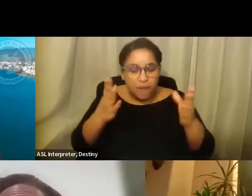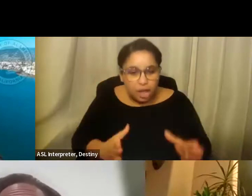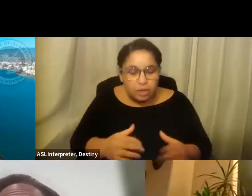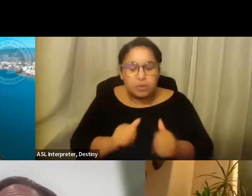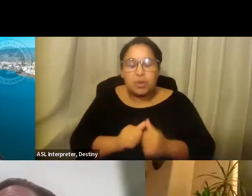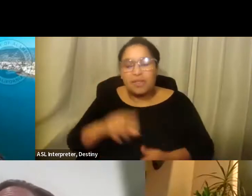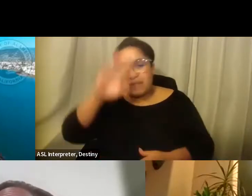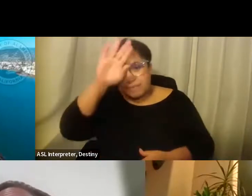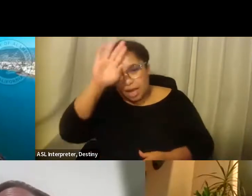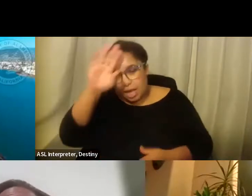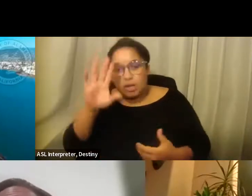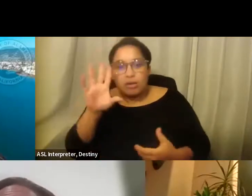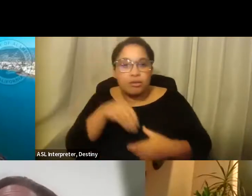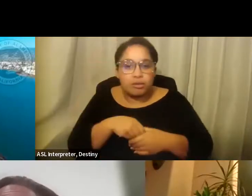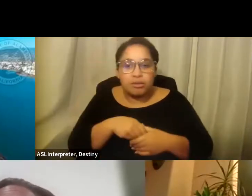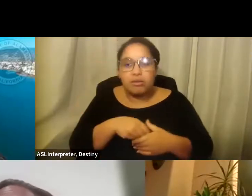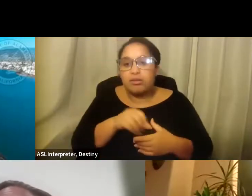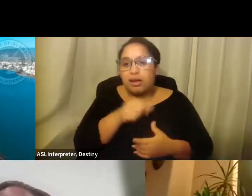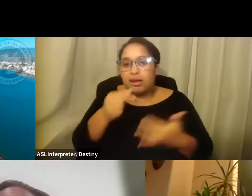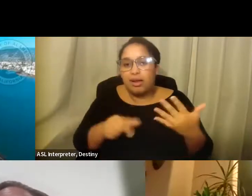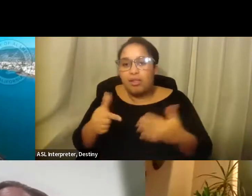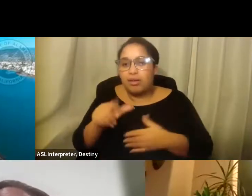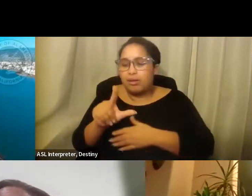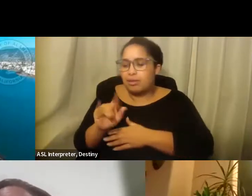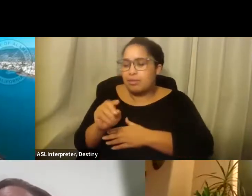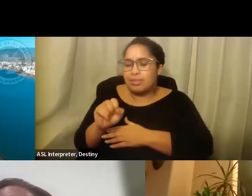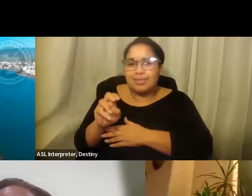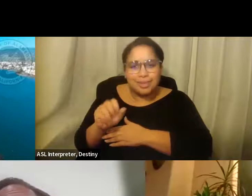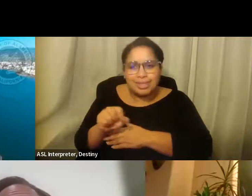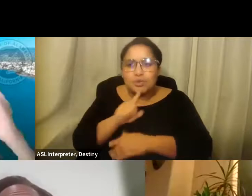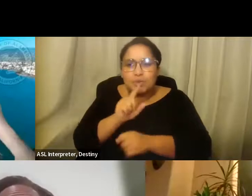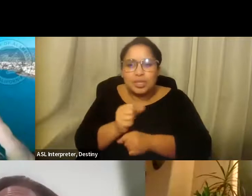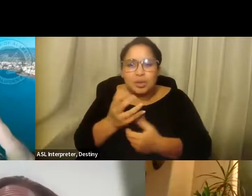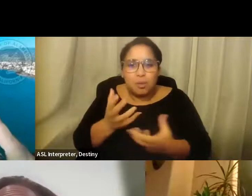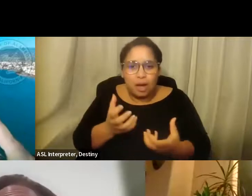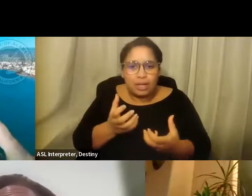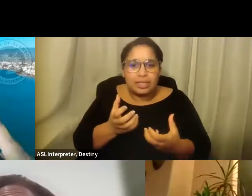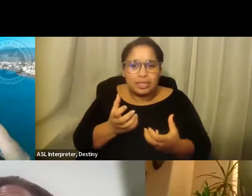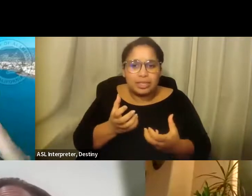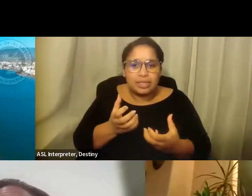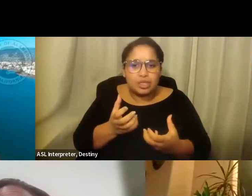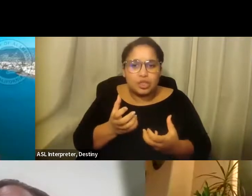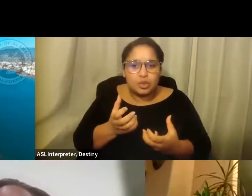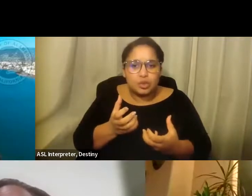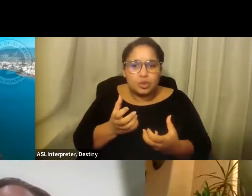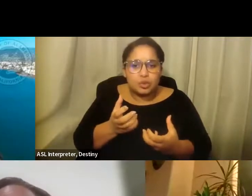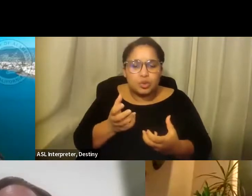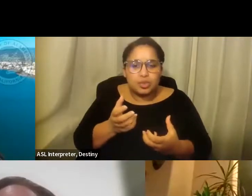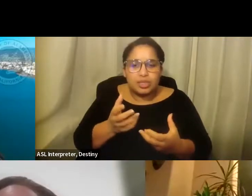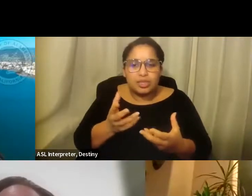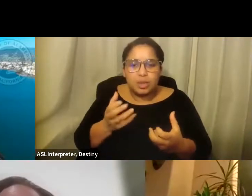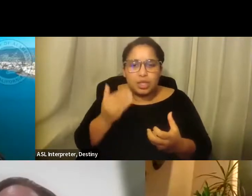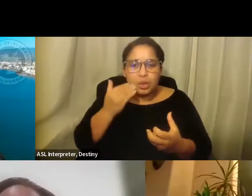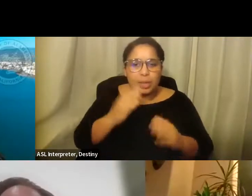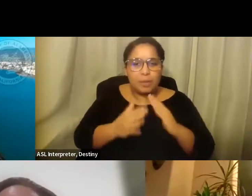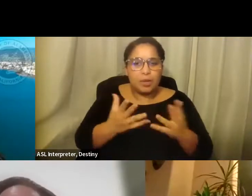our firefighters, with the other LIMSAs, and she really wanted to hear, because she heard, what does the community